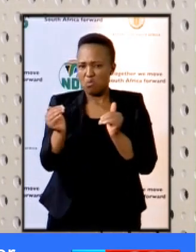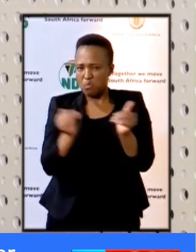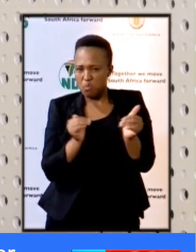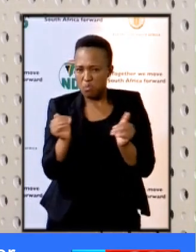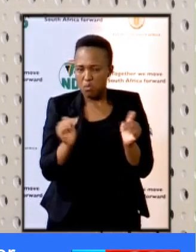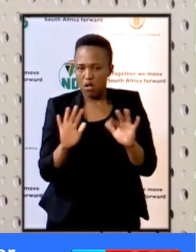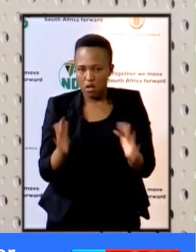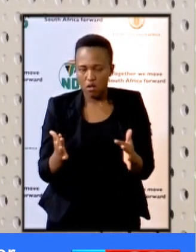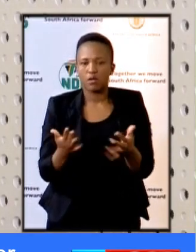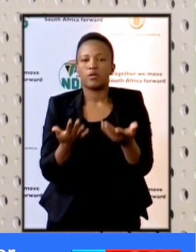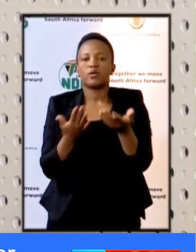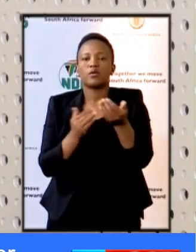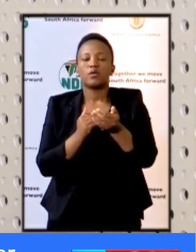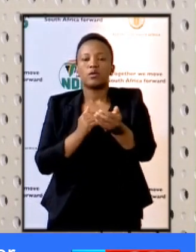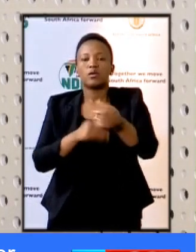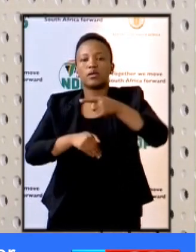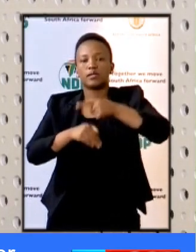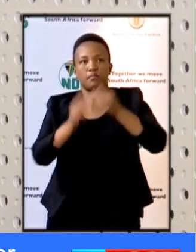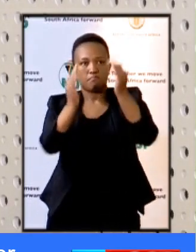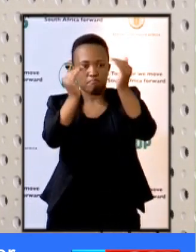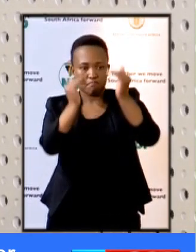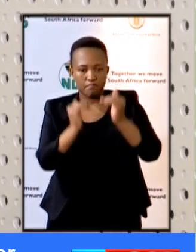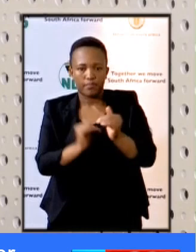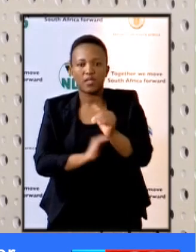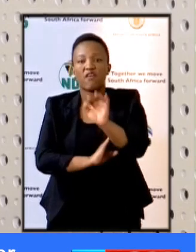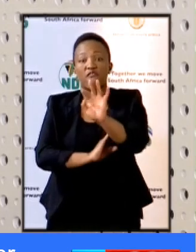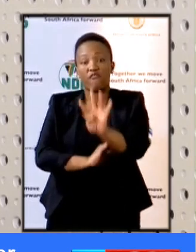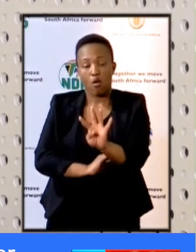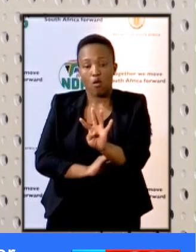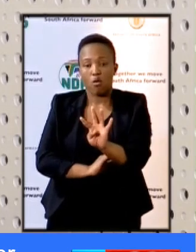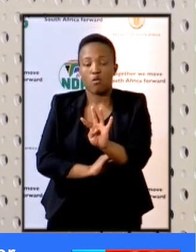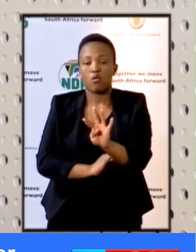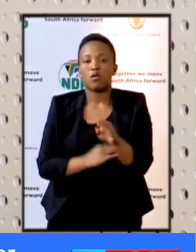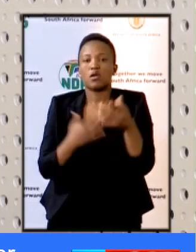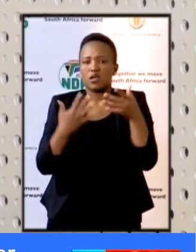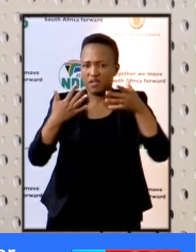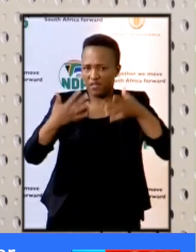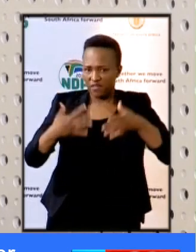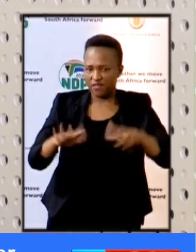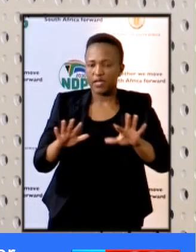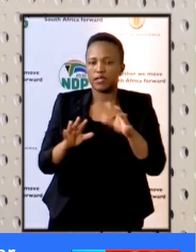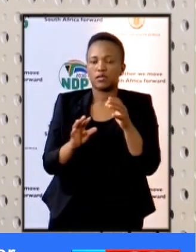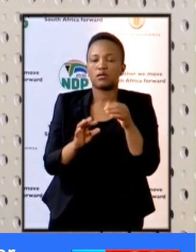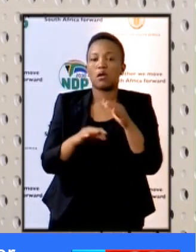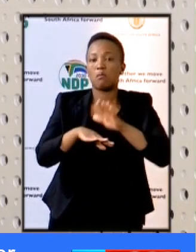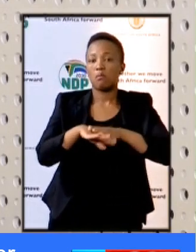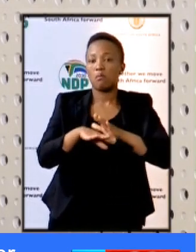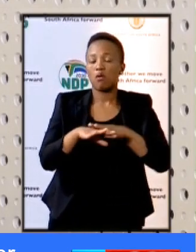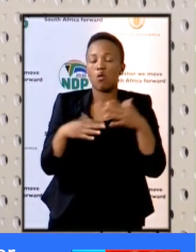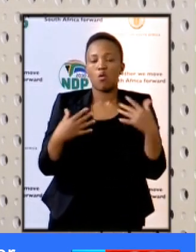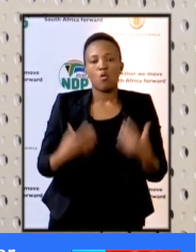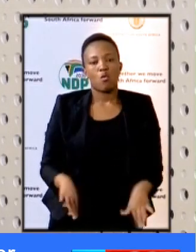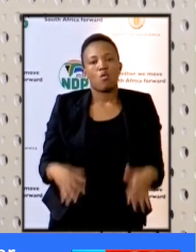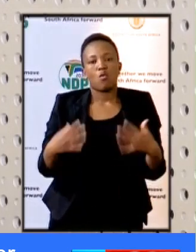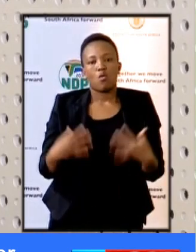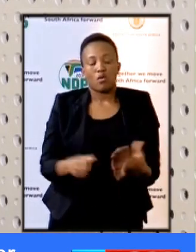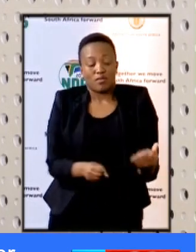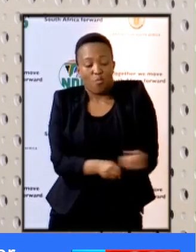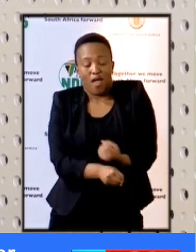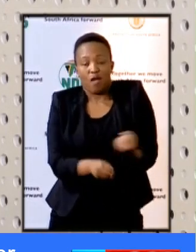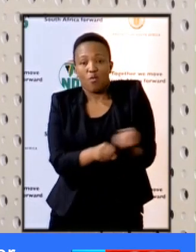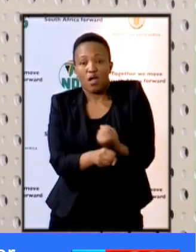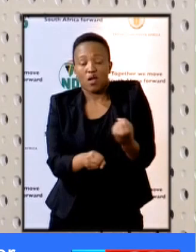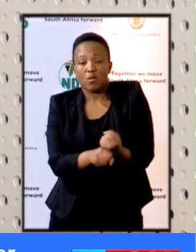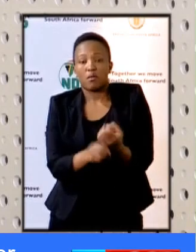place during phase 4 lockdown have been enriched by the extraordinary contributions received